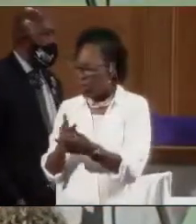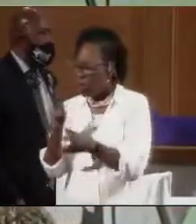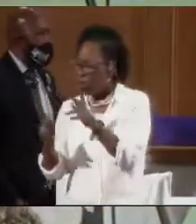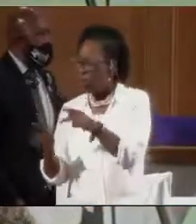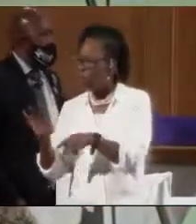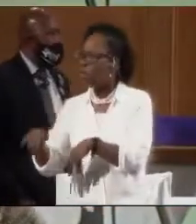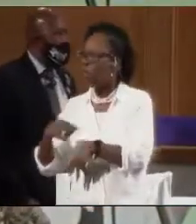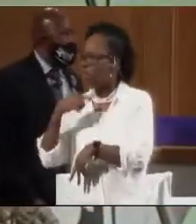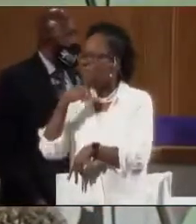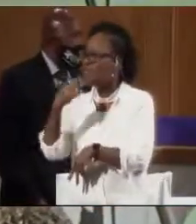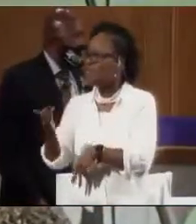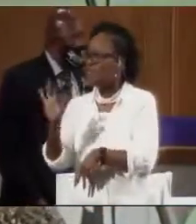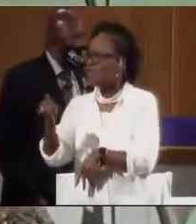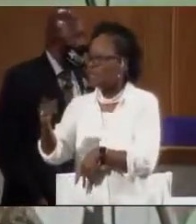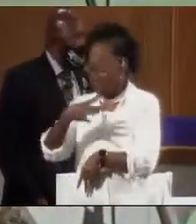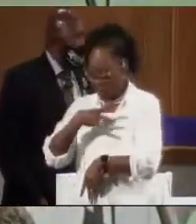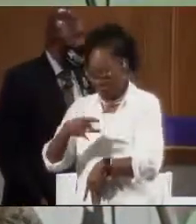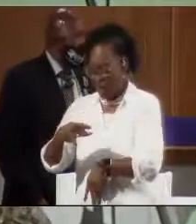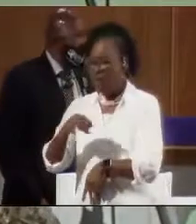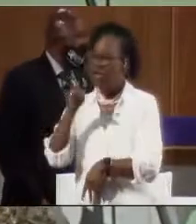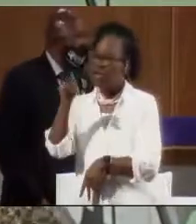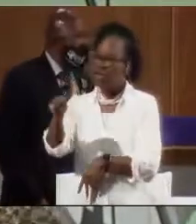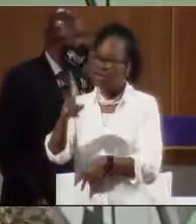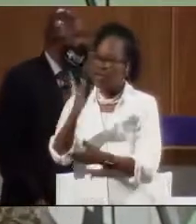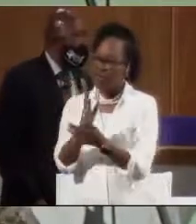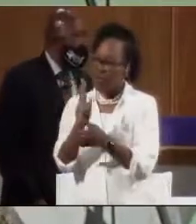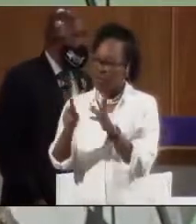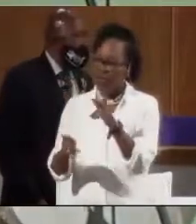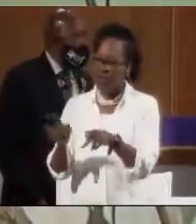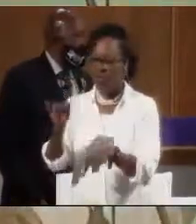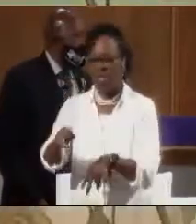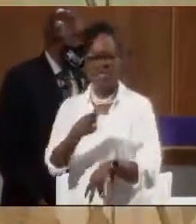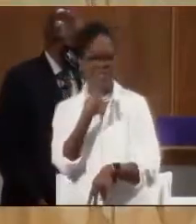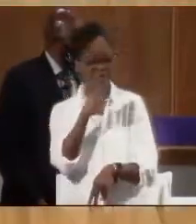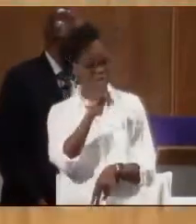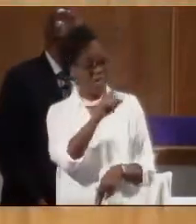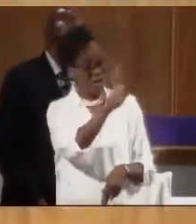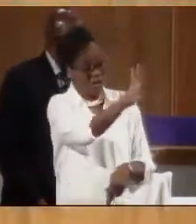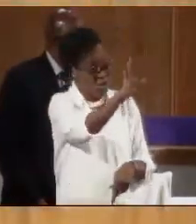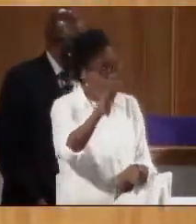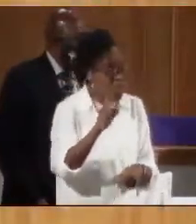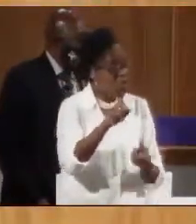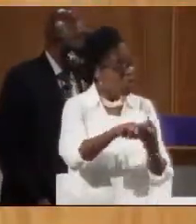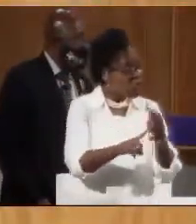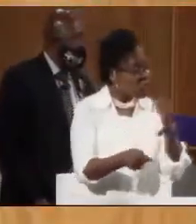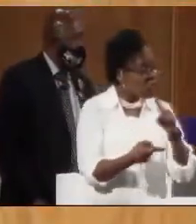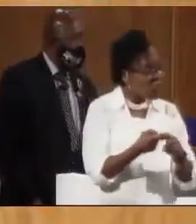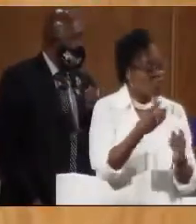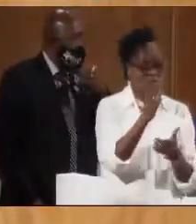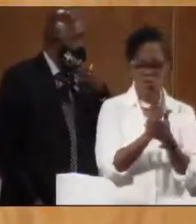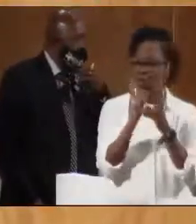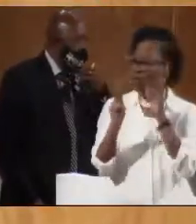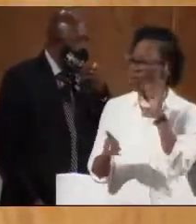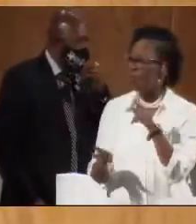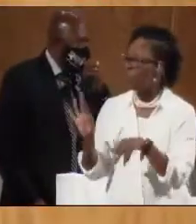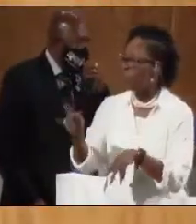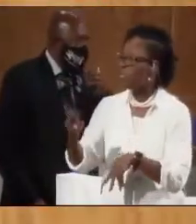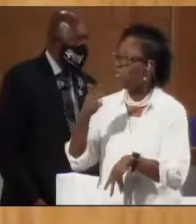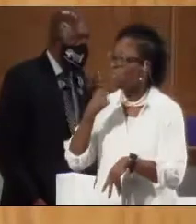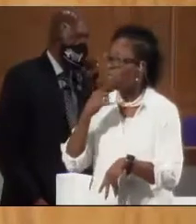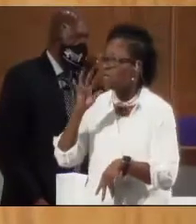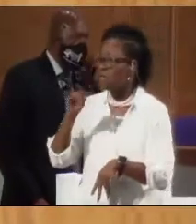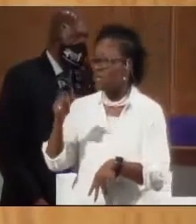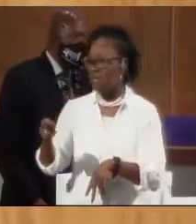you, some of the very people who said they were your friend, some of the very people who said,